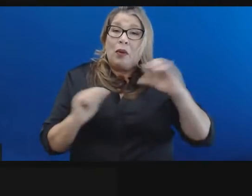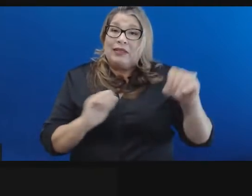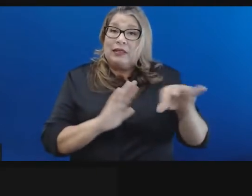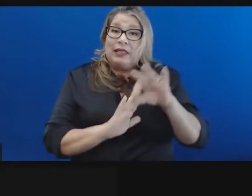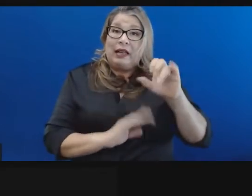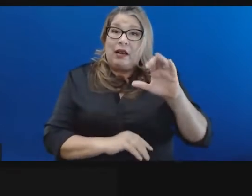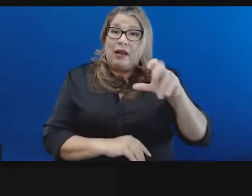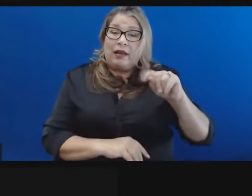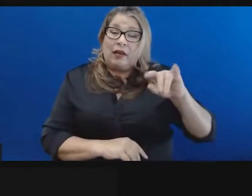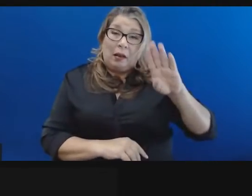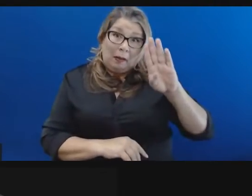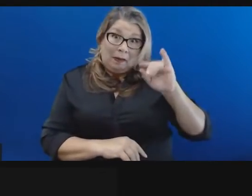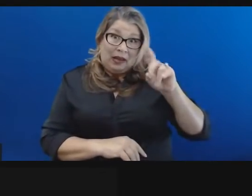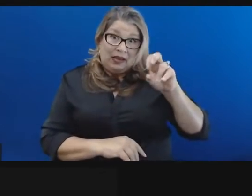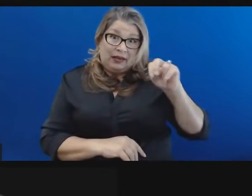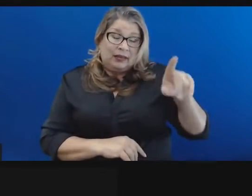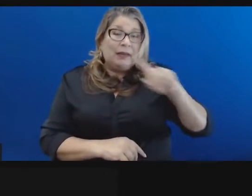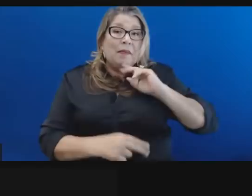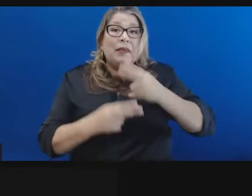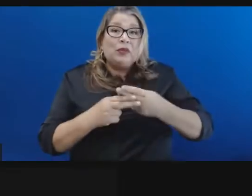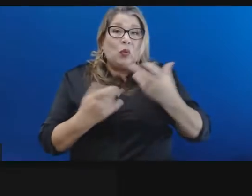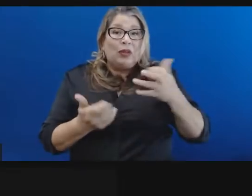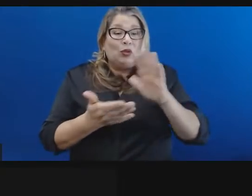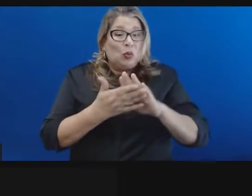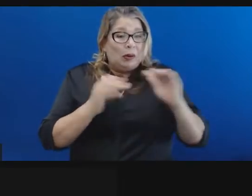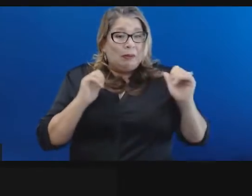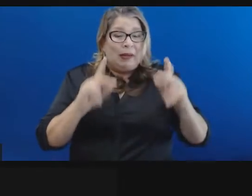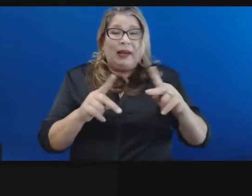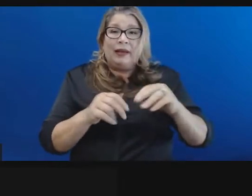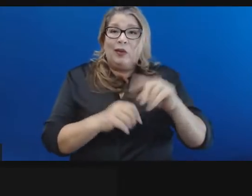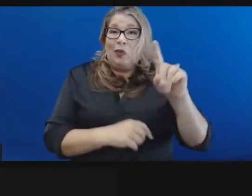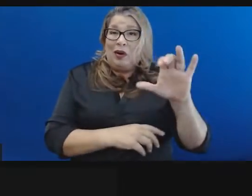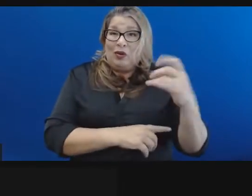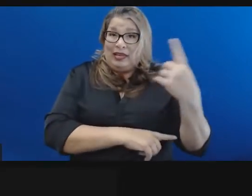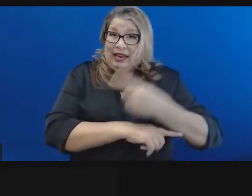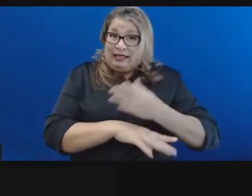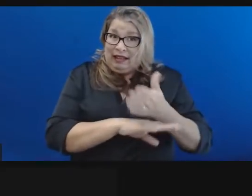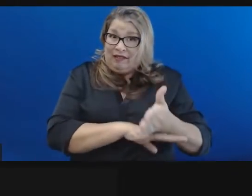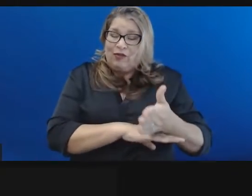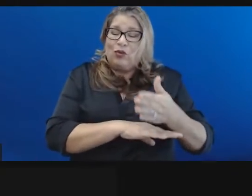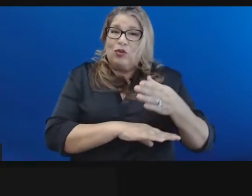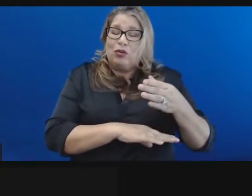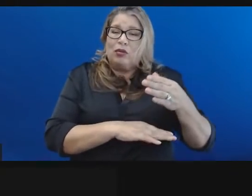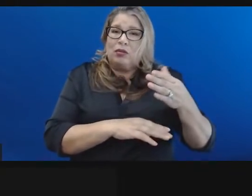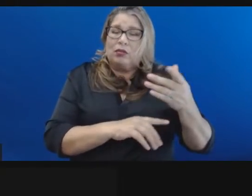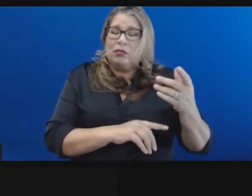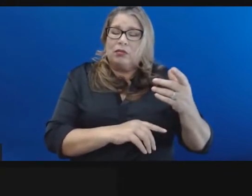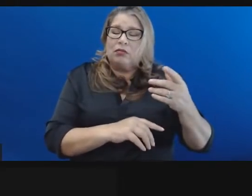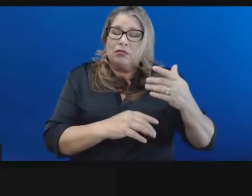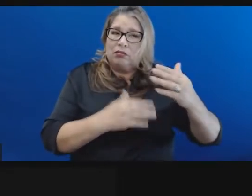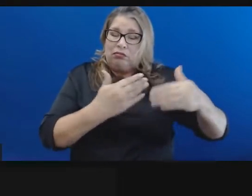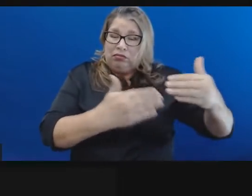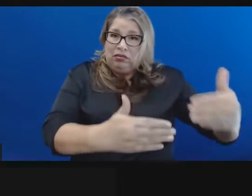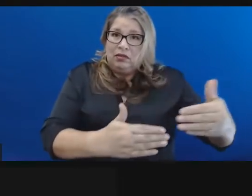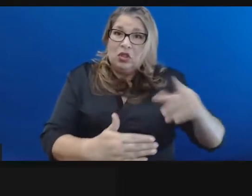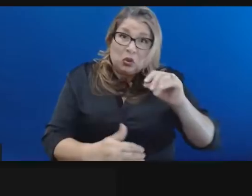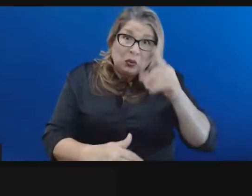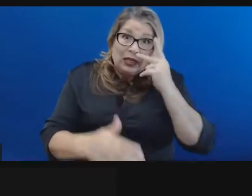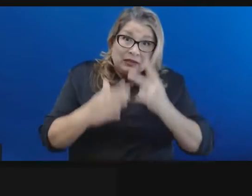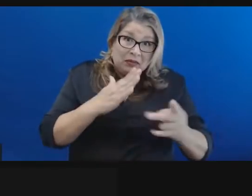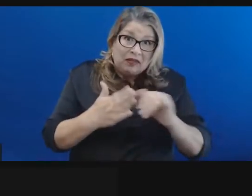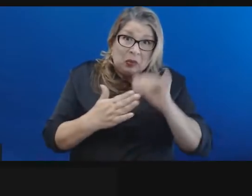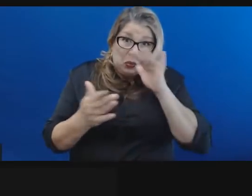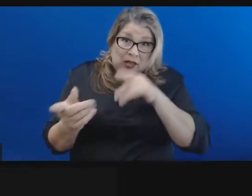that most California schools will be open for classroom instruction in that time frame? Yeah, thanks for both of